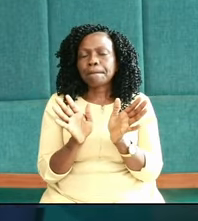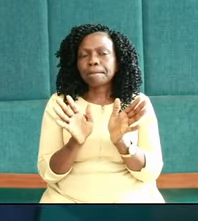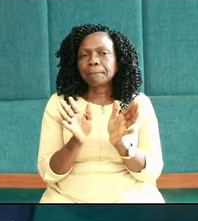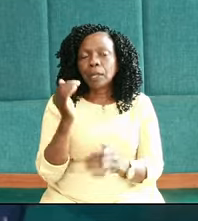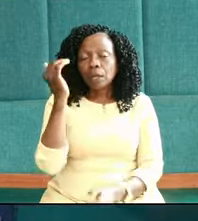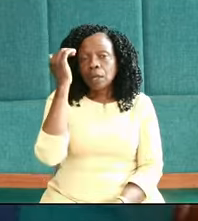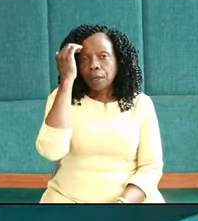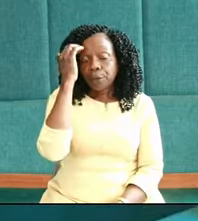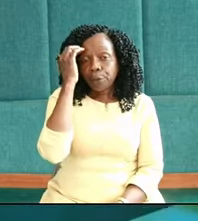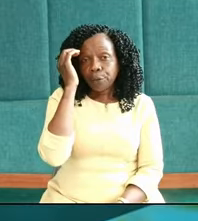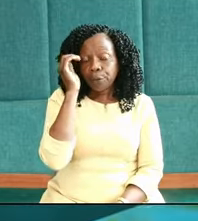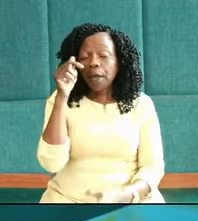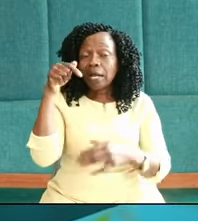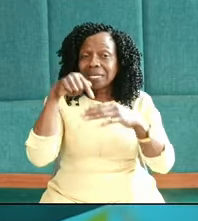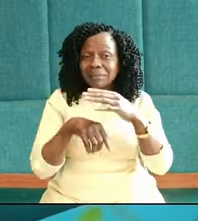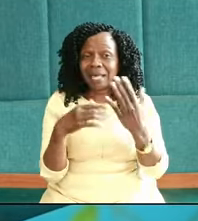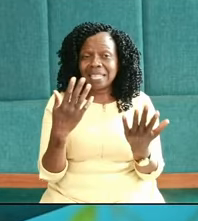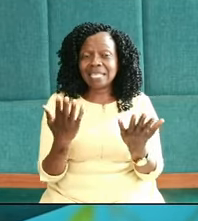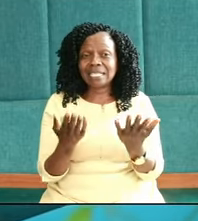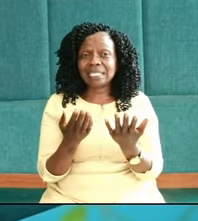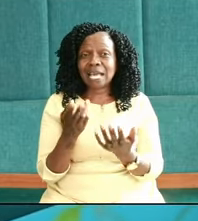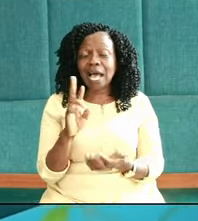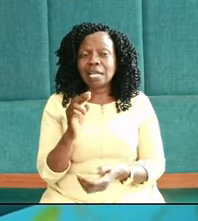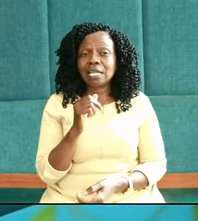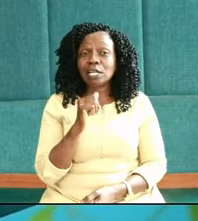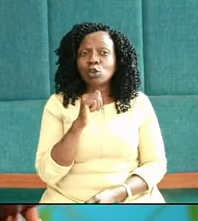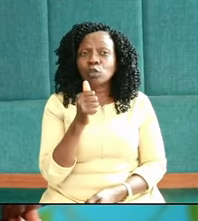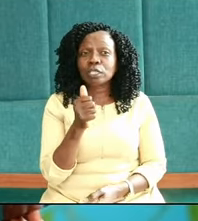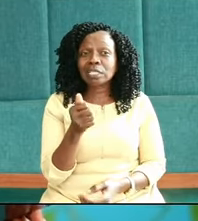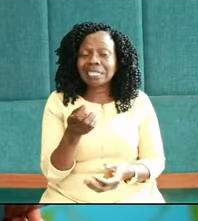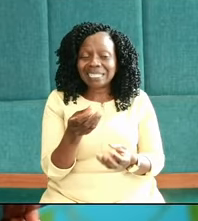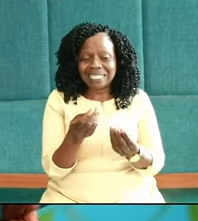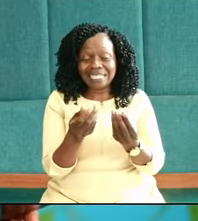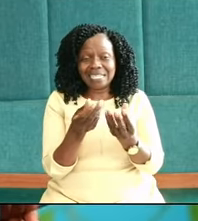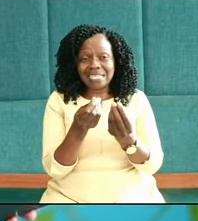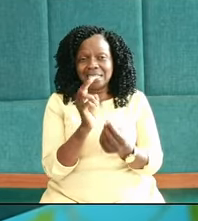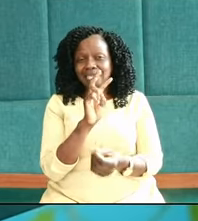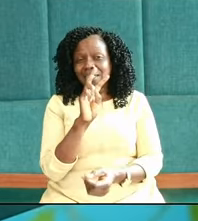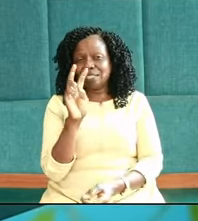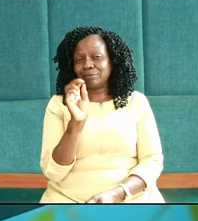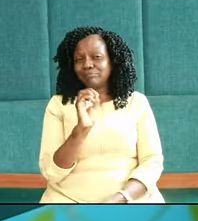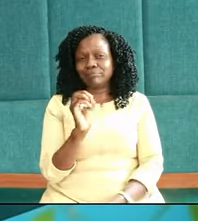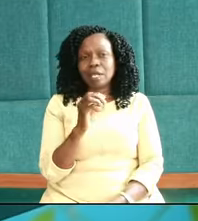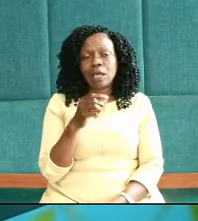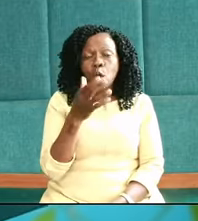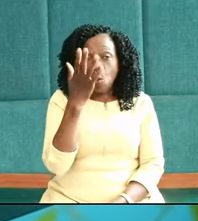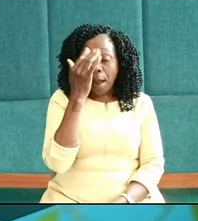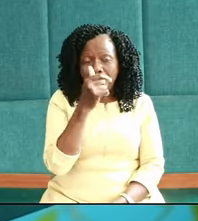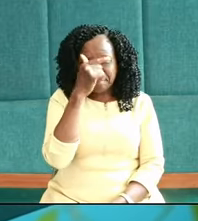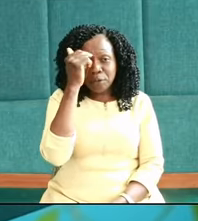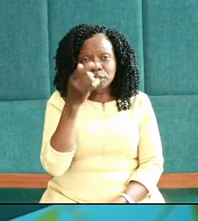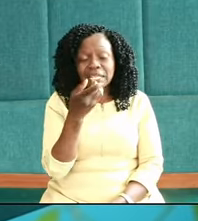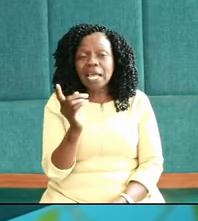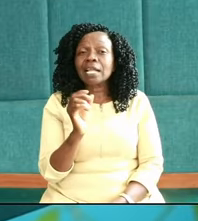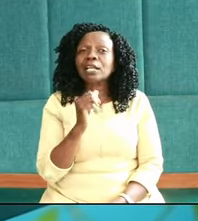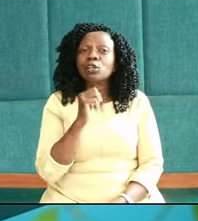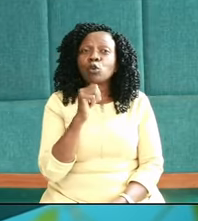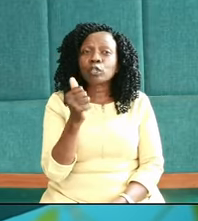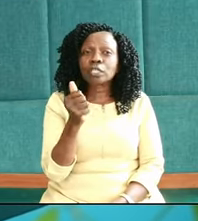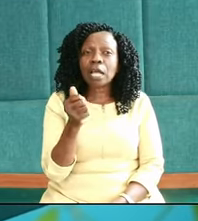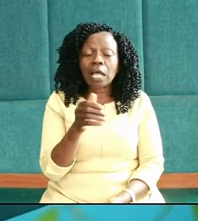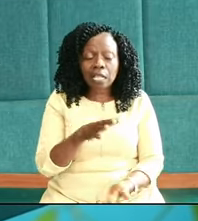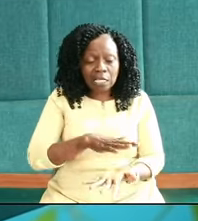You know, deeper things are not easily seen because they are not at